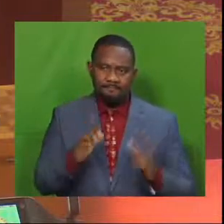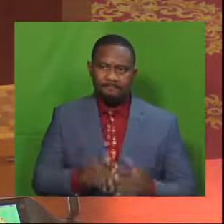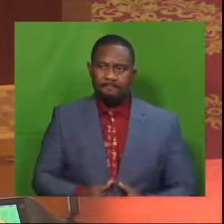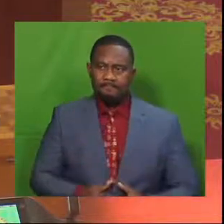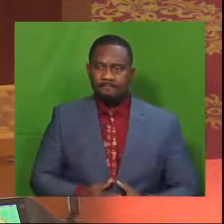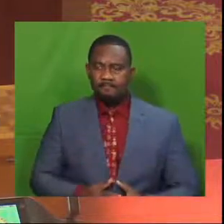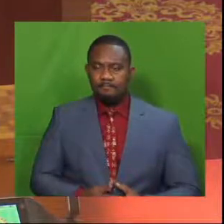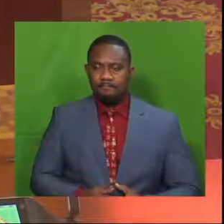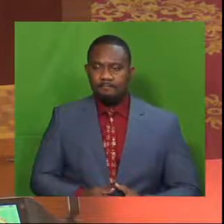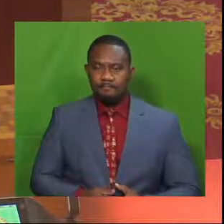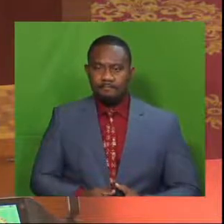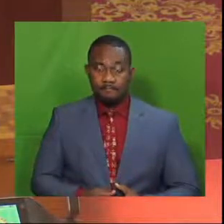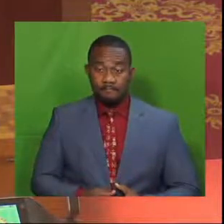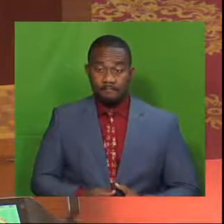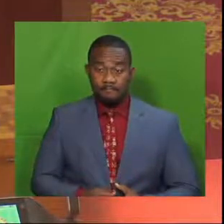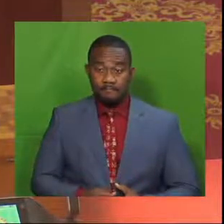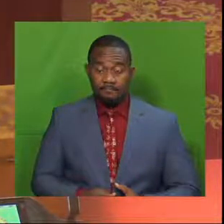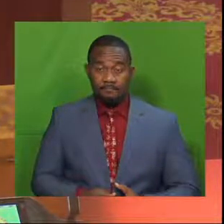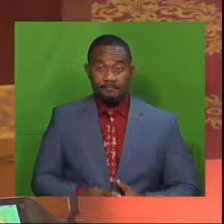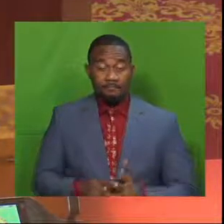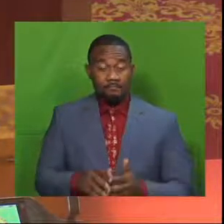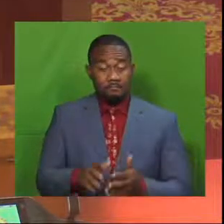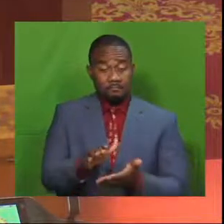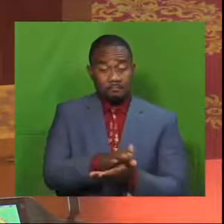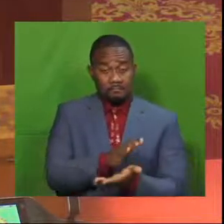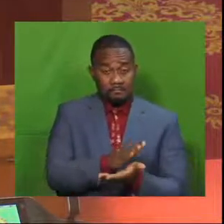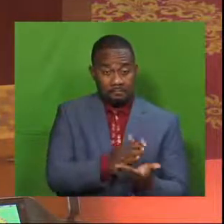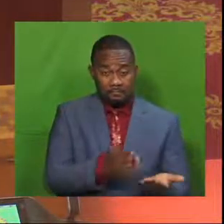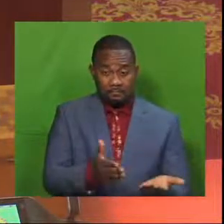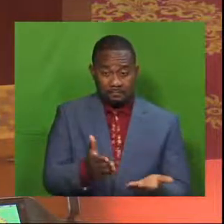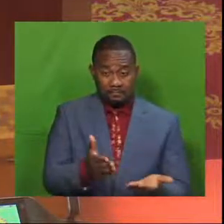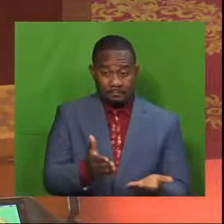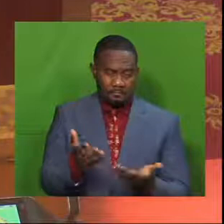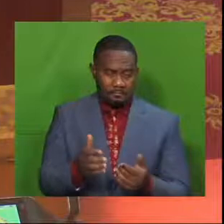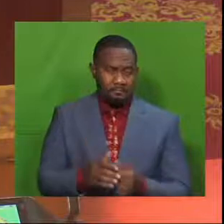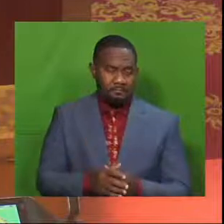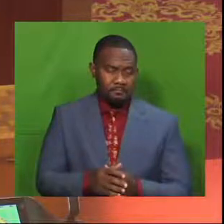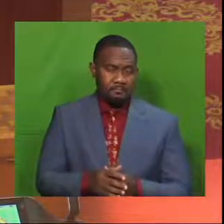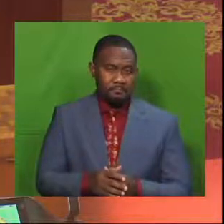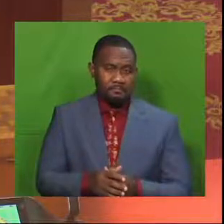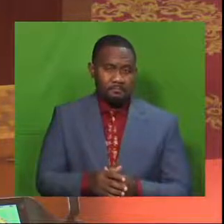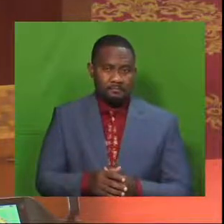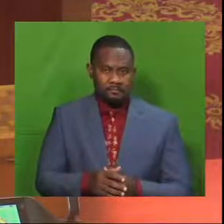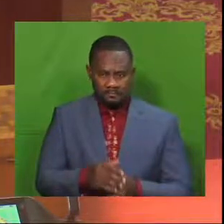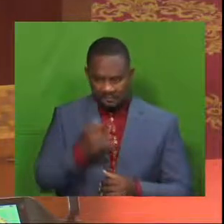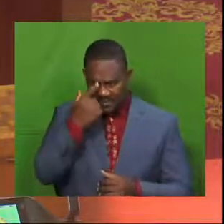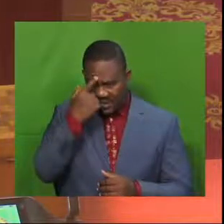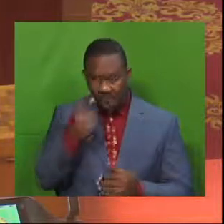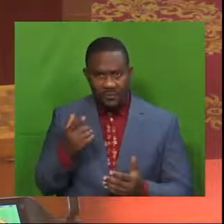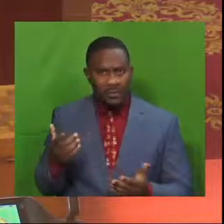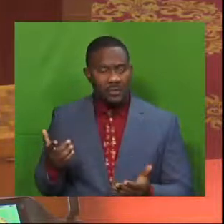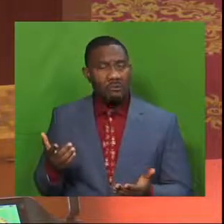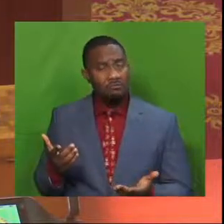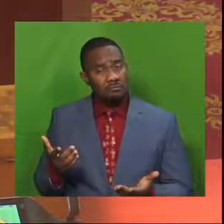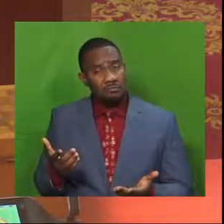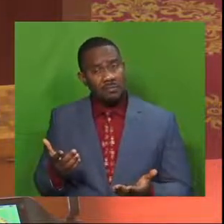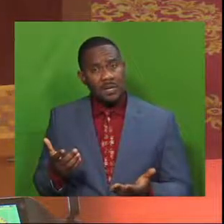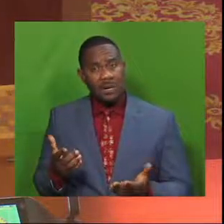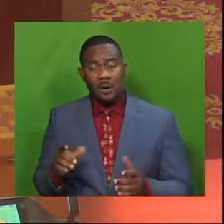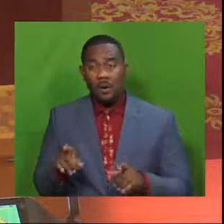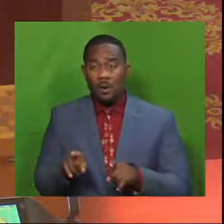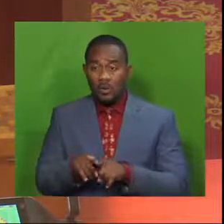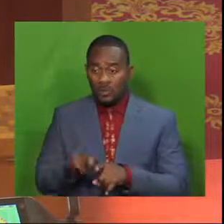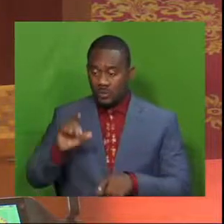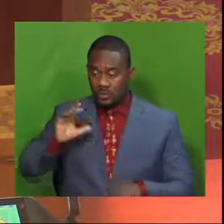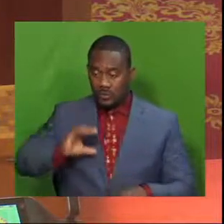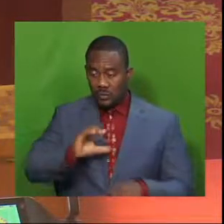Order 75, Mr. Speaker, papers may be presented and placed on the order paper for laying, and committees may